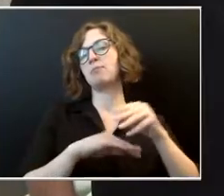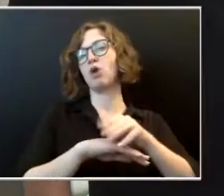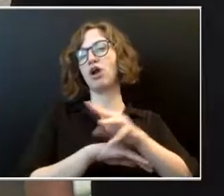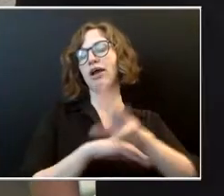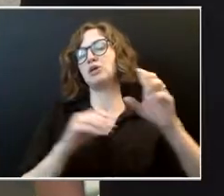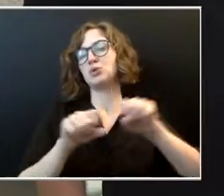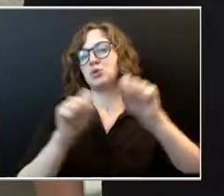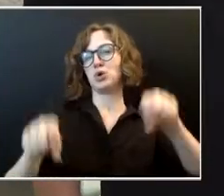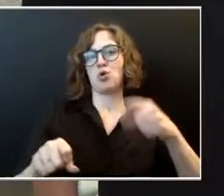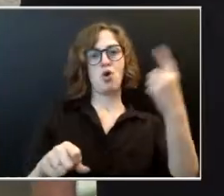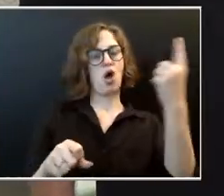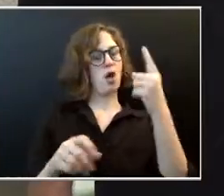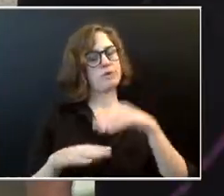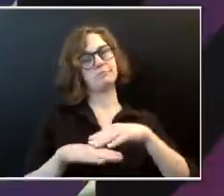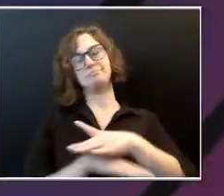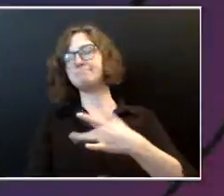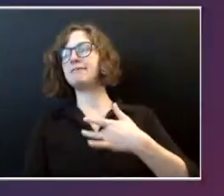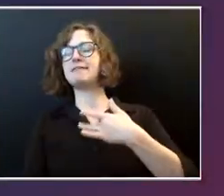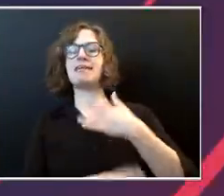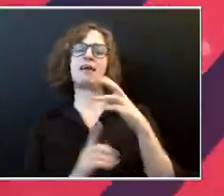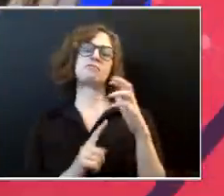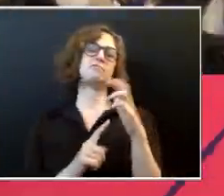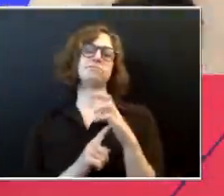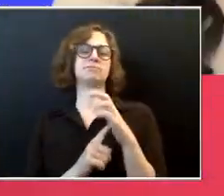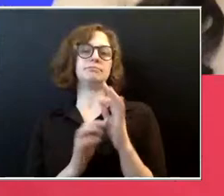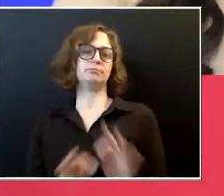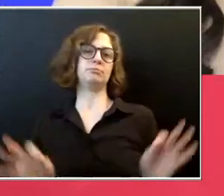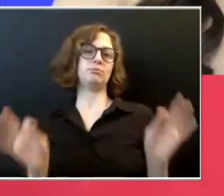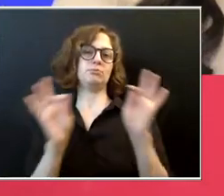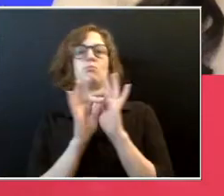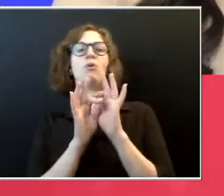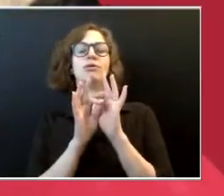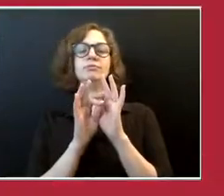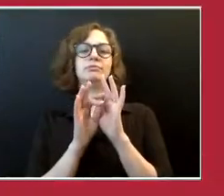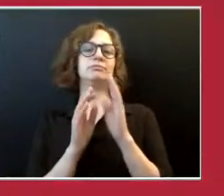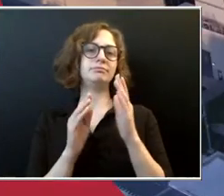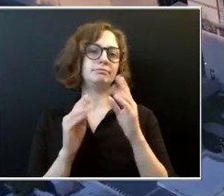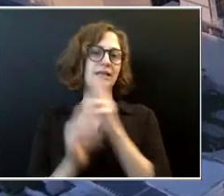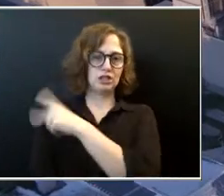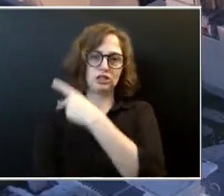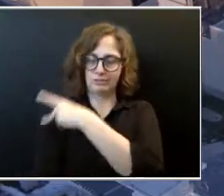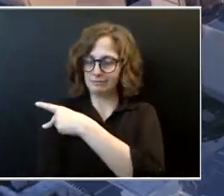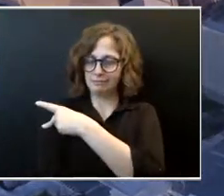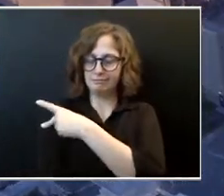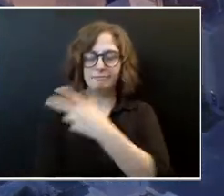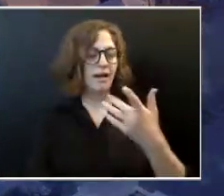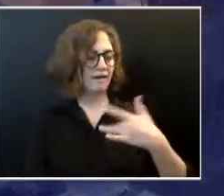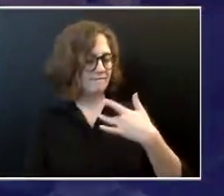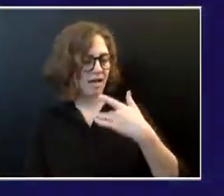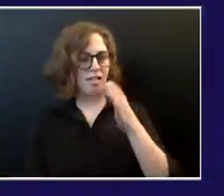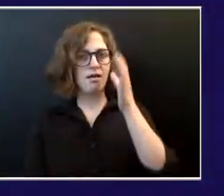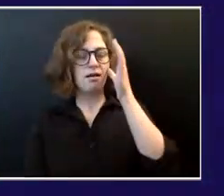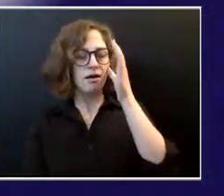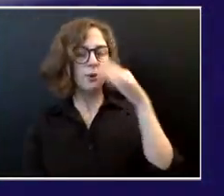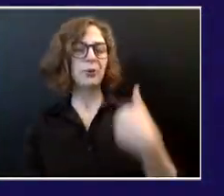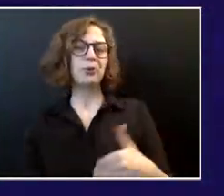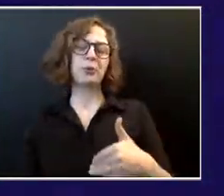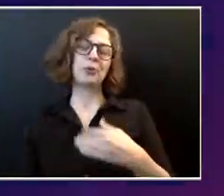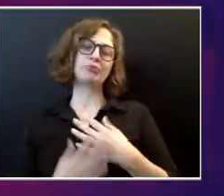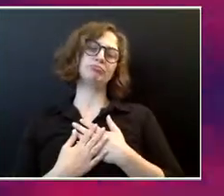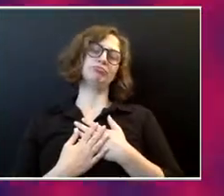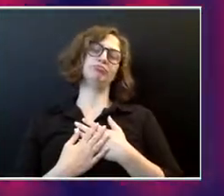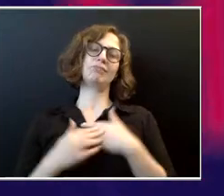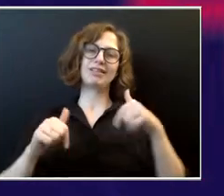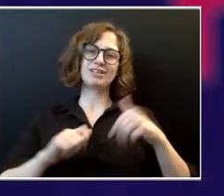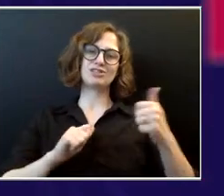most important patient on the planet. I felt heard, and that was really big. This is All Things Heart.